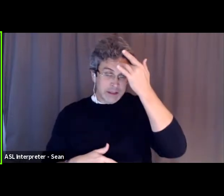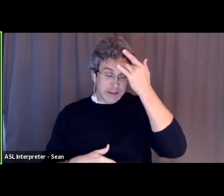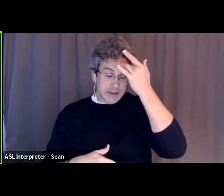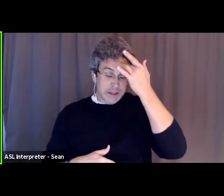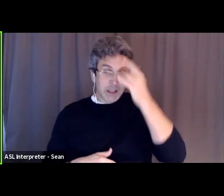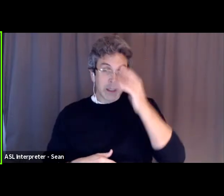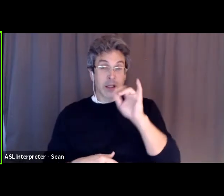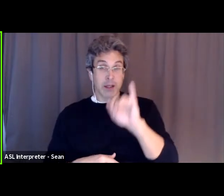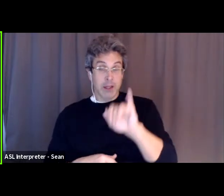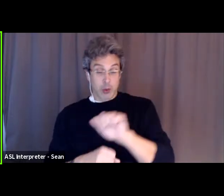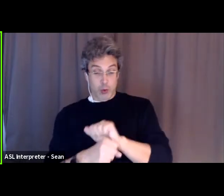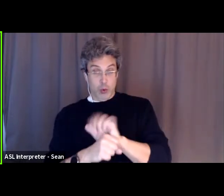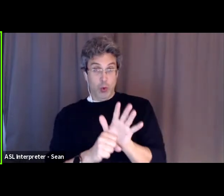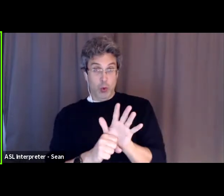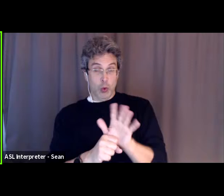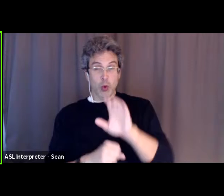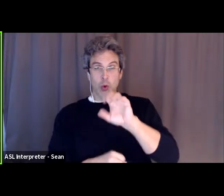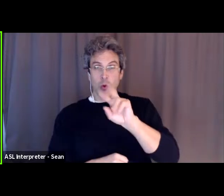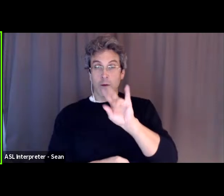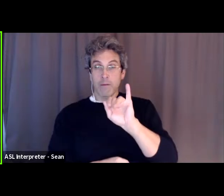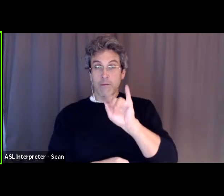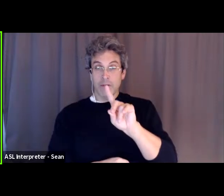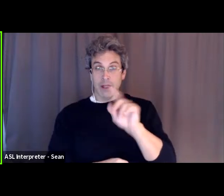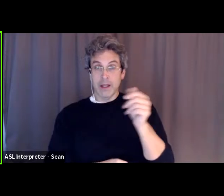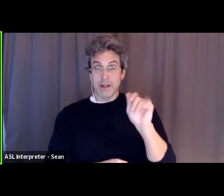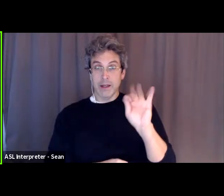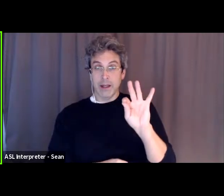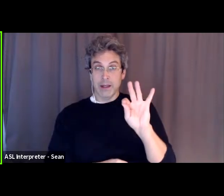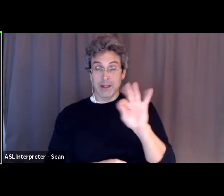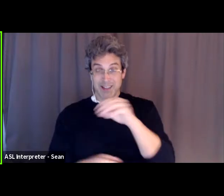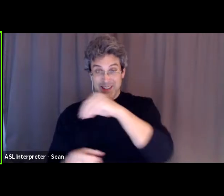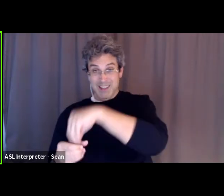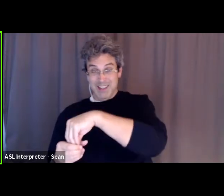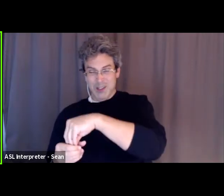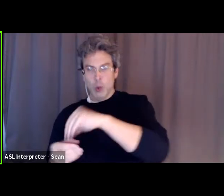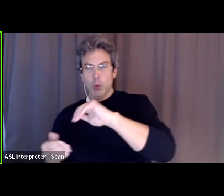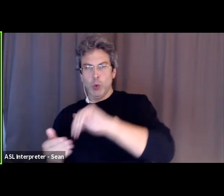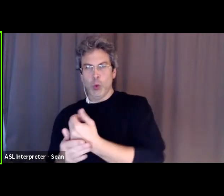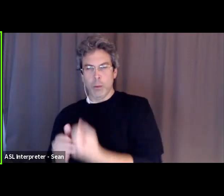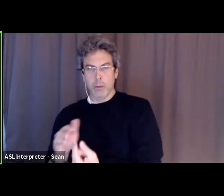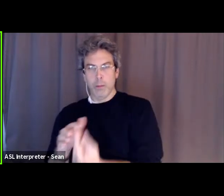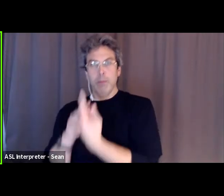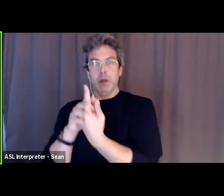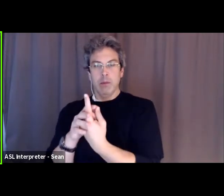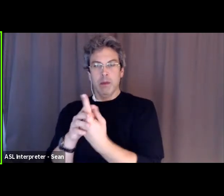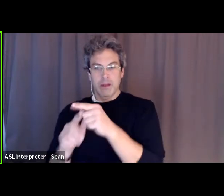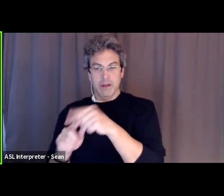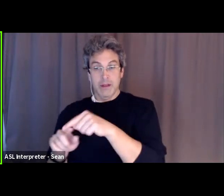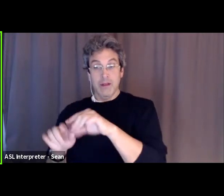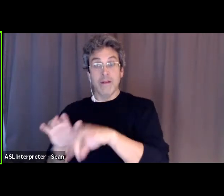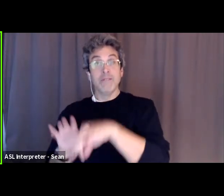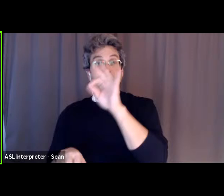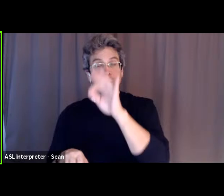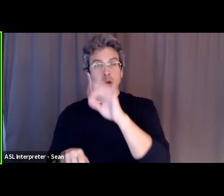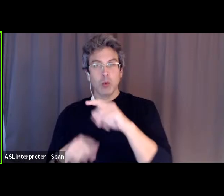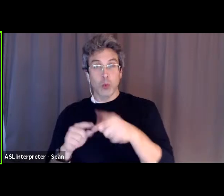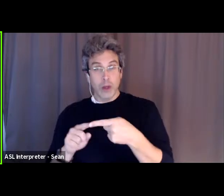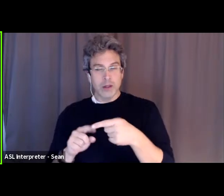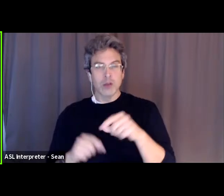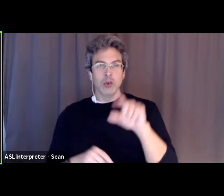is that it is a new strain that was discovered in 2019.